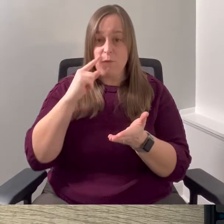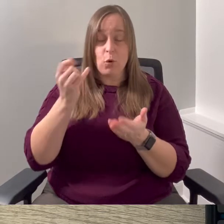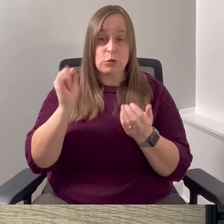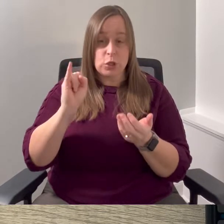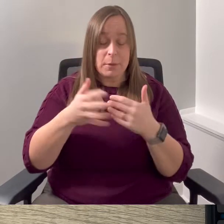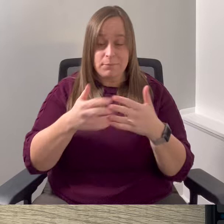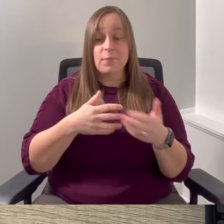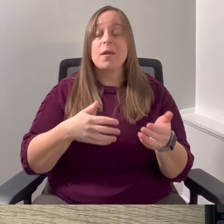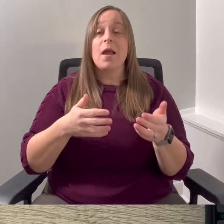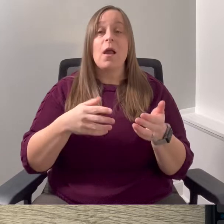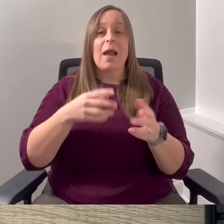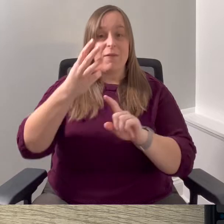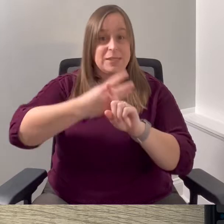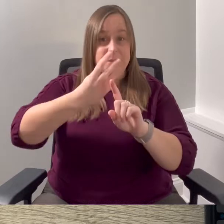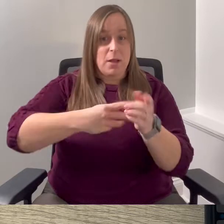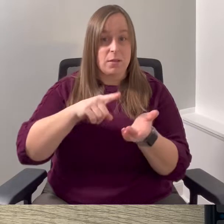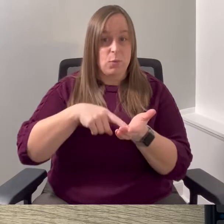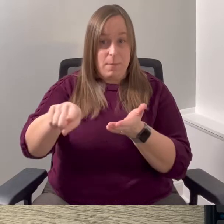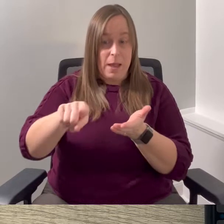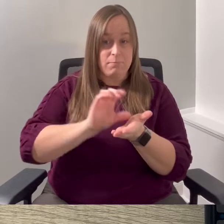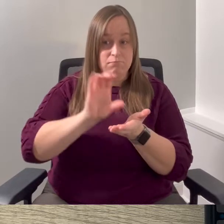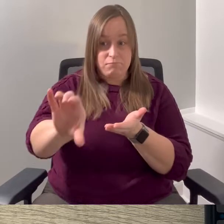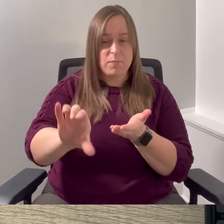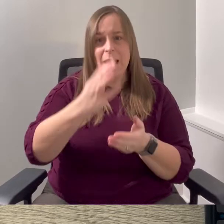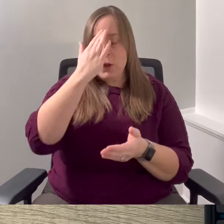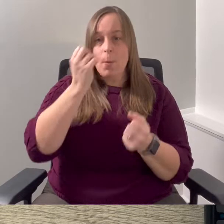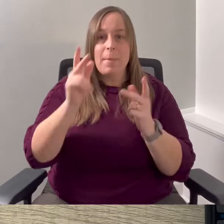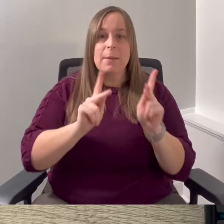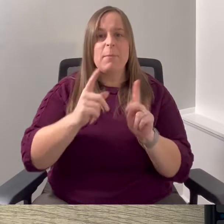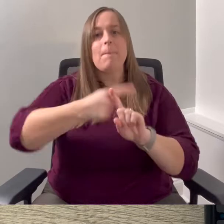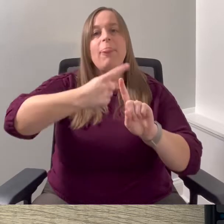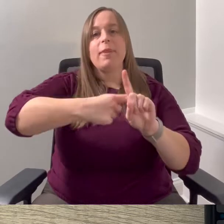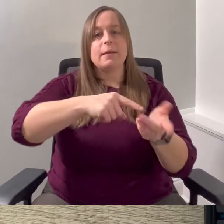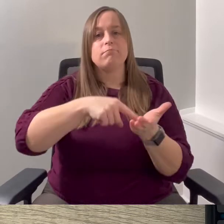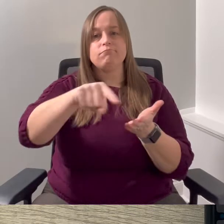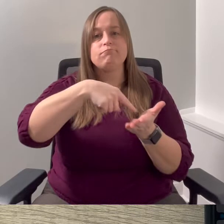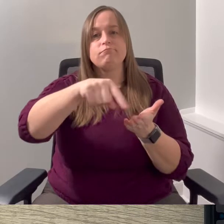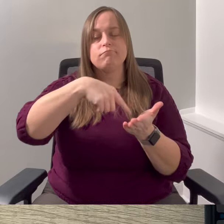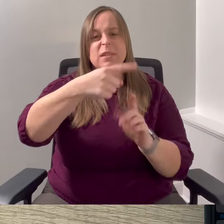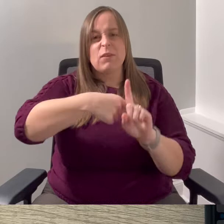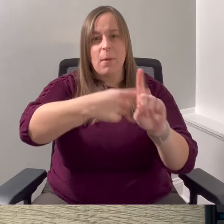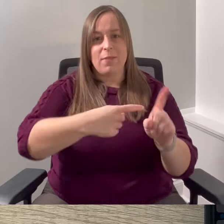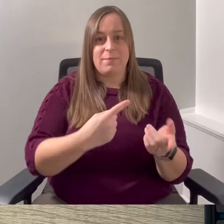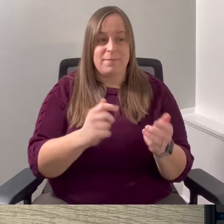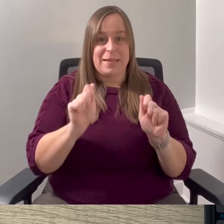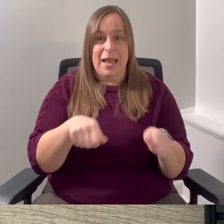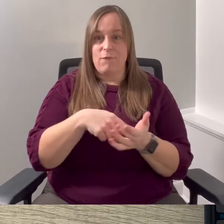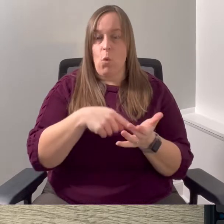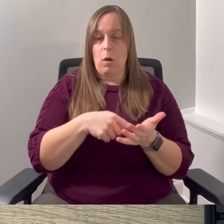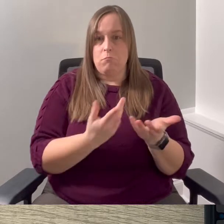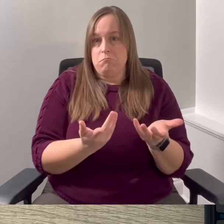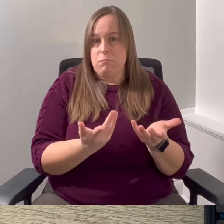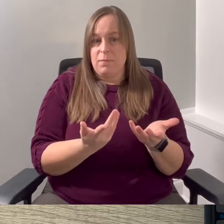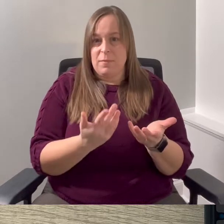6 months, and I know a lot of people pay monthly because that's what they can afford. And you end up paying more